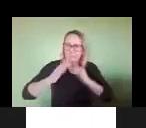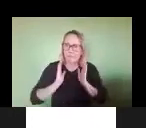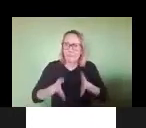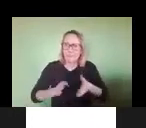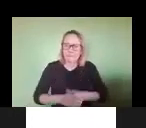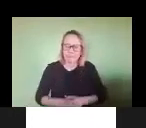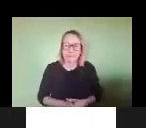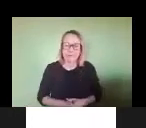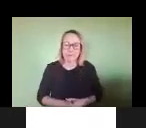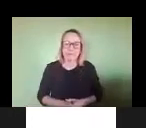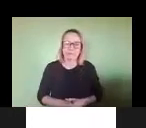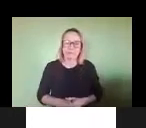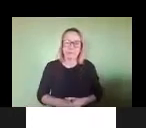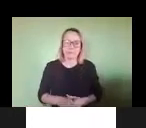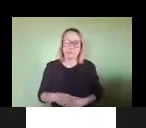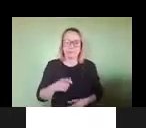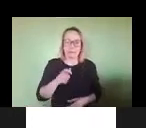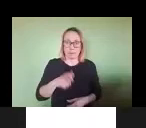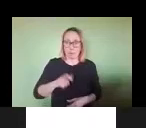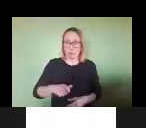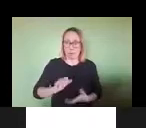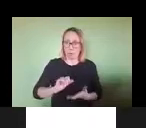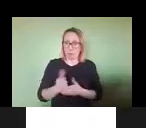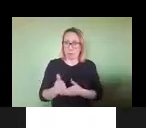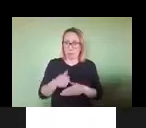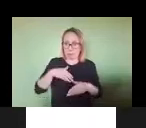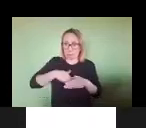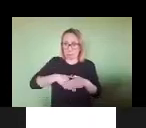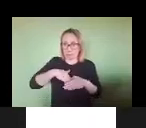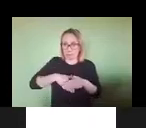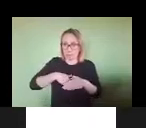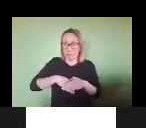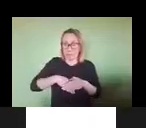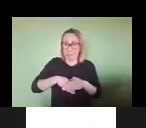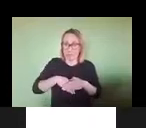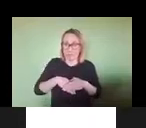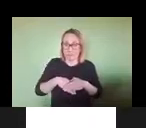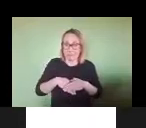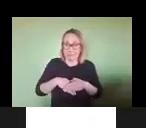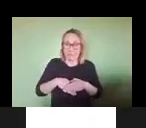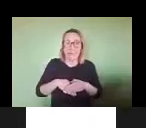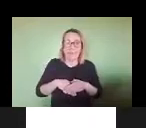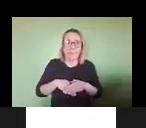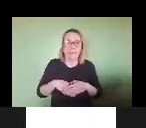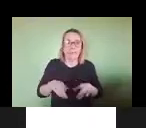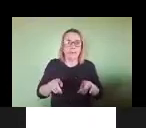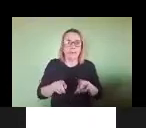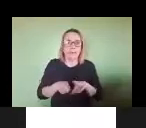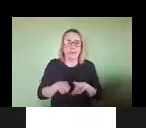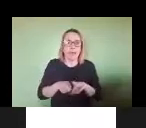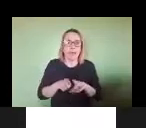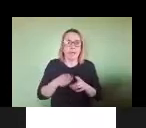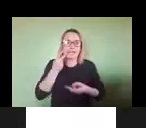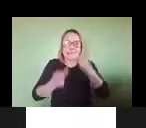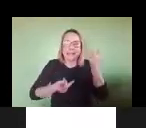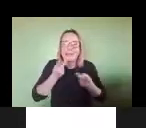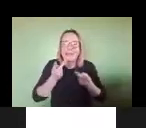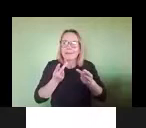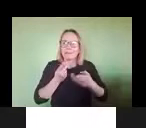Yep. People look at the skills inside them. Yep. Like it could be singing, it could be painting, it could